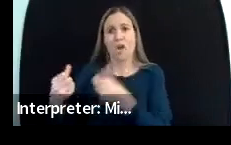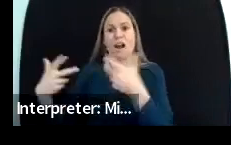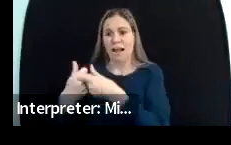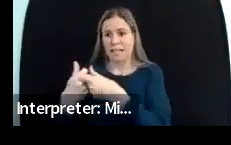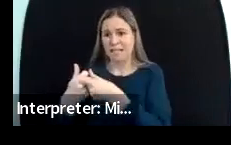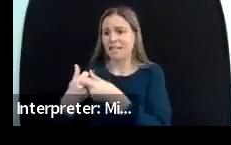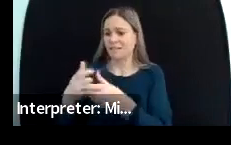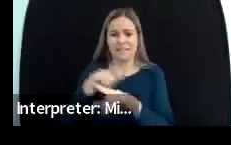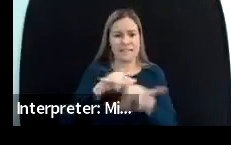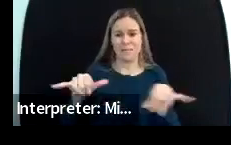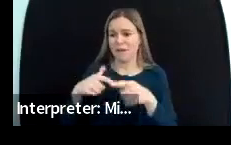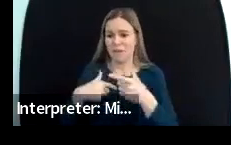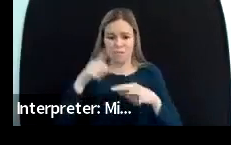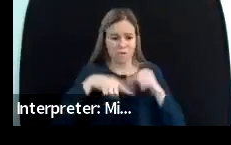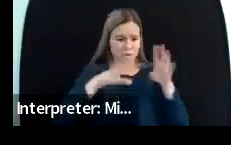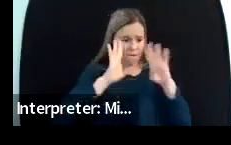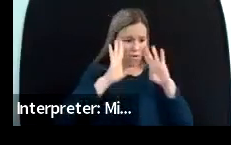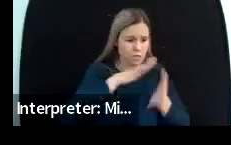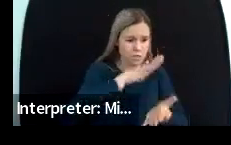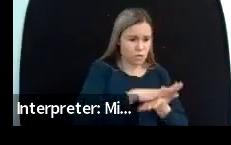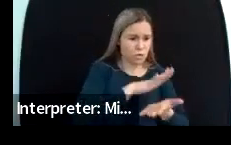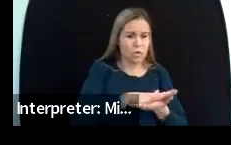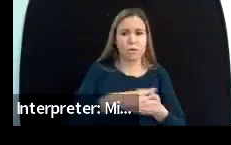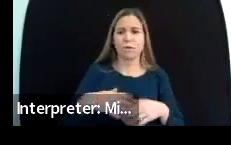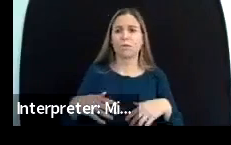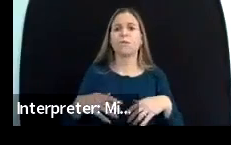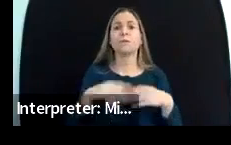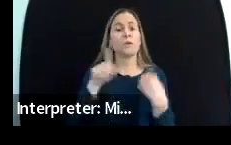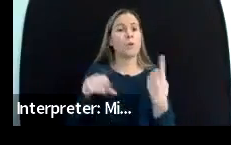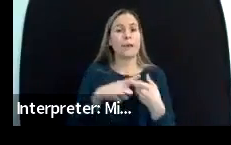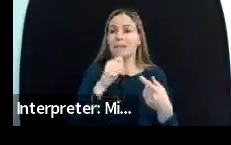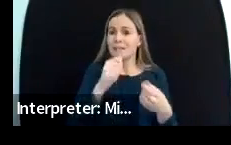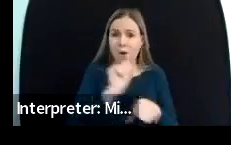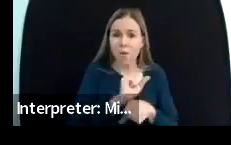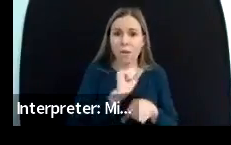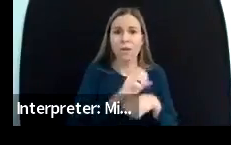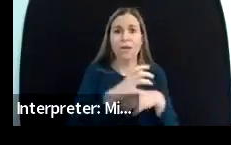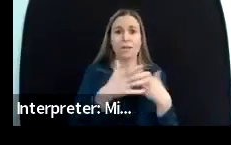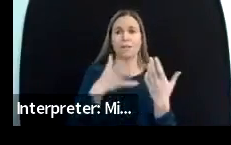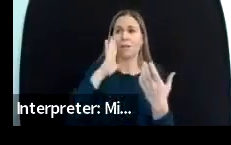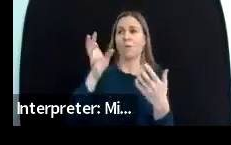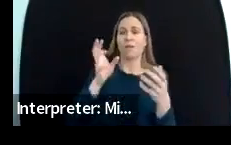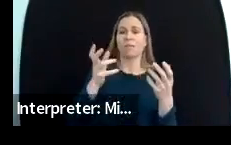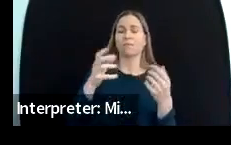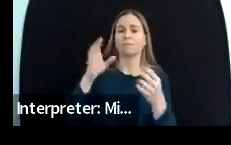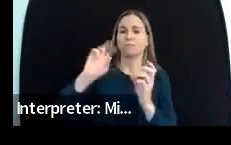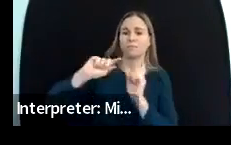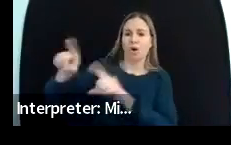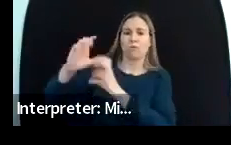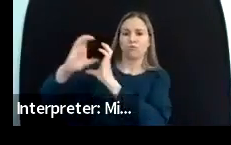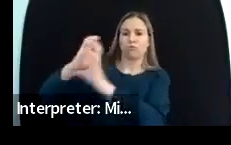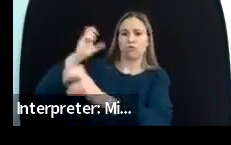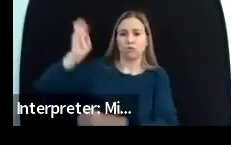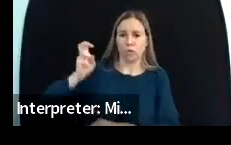at school when not working or on the road as a long-haul trucker. Sam likes going fishing with